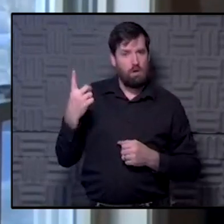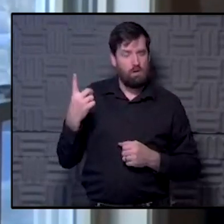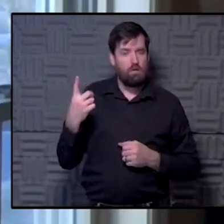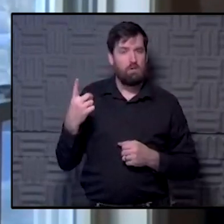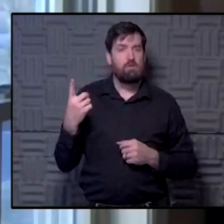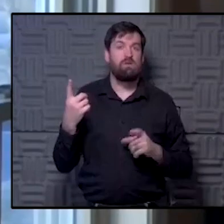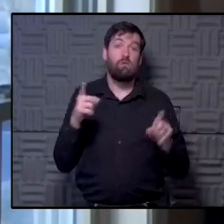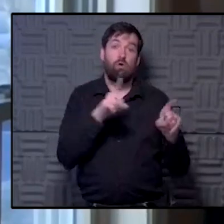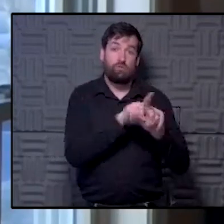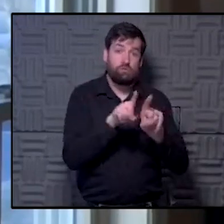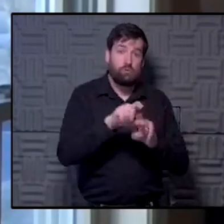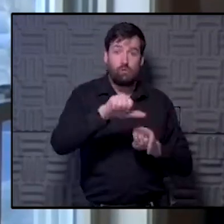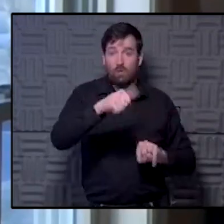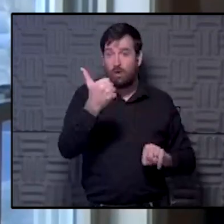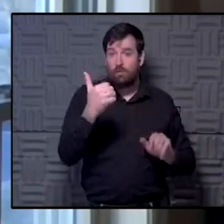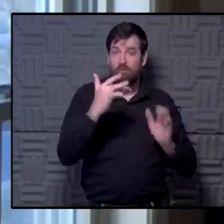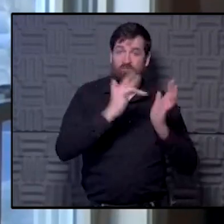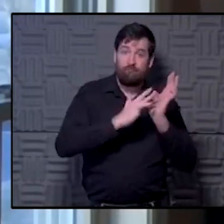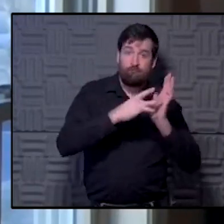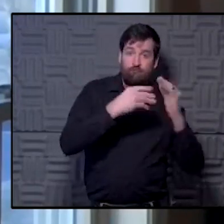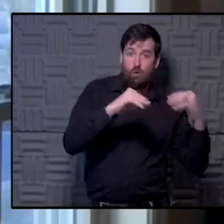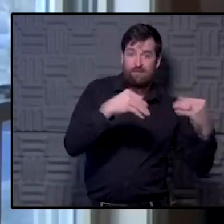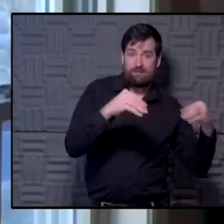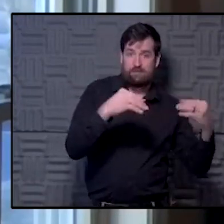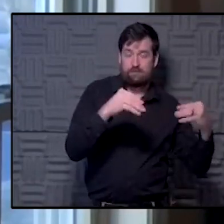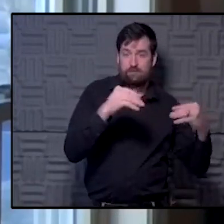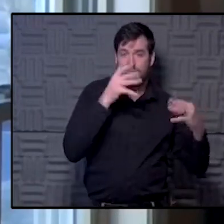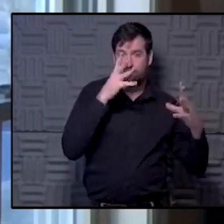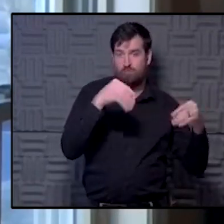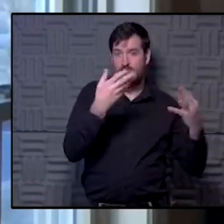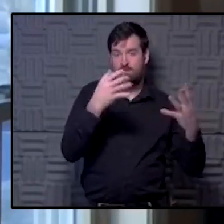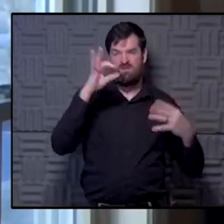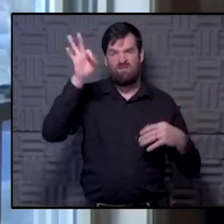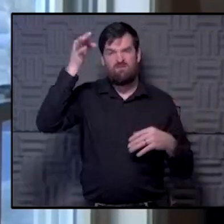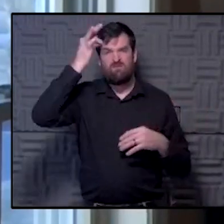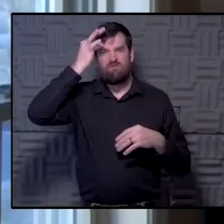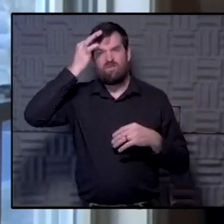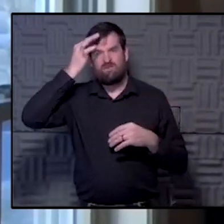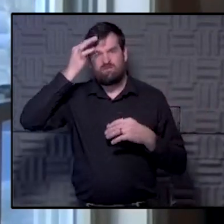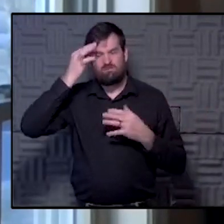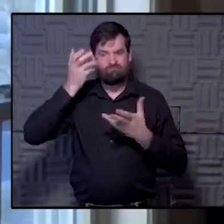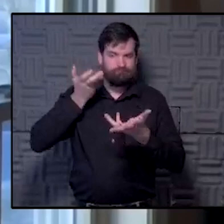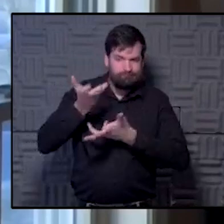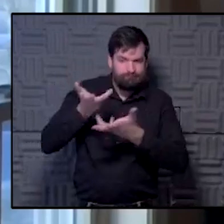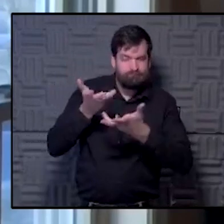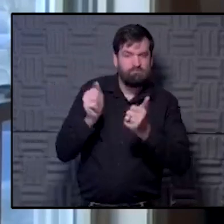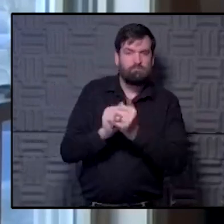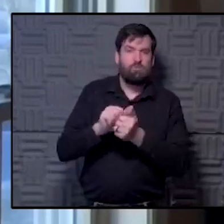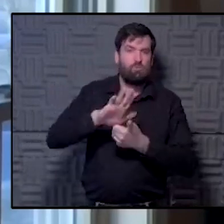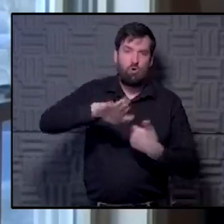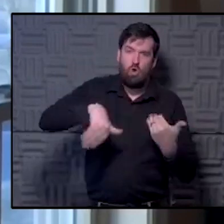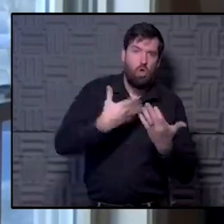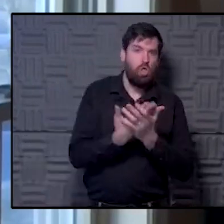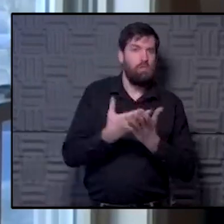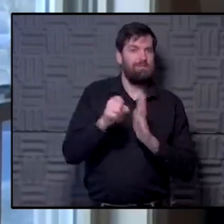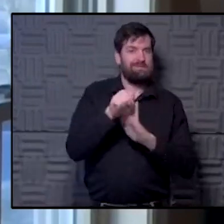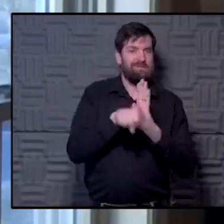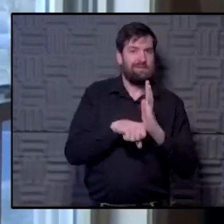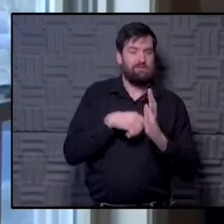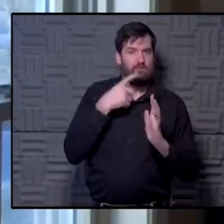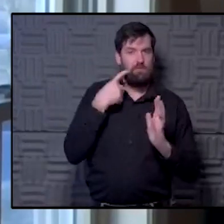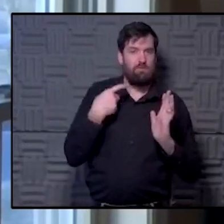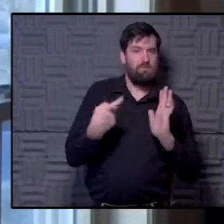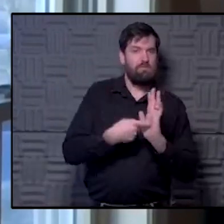also be more pharmacies that will be rolling on. The federal government is working with all the states to identify